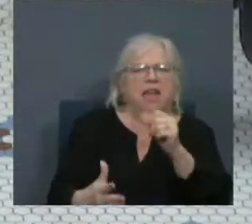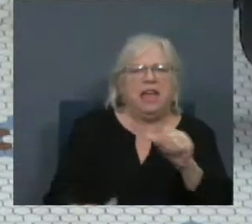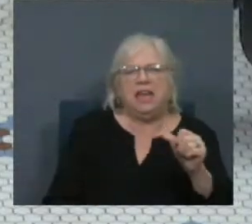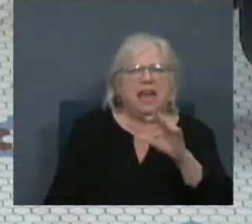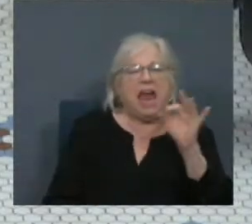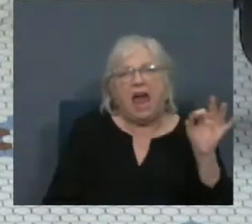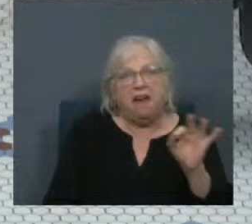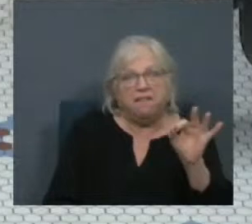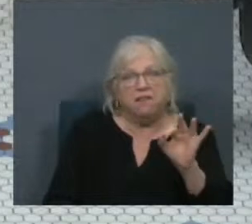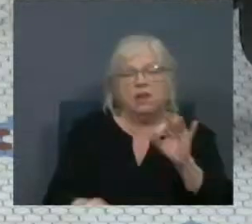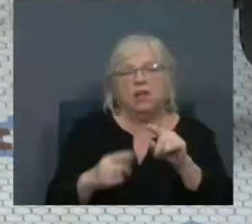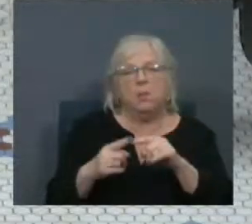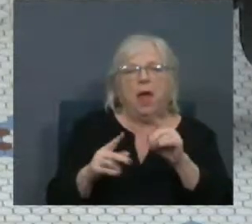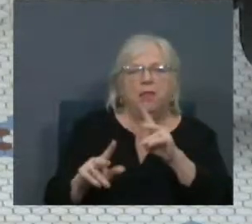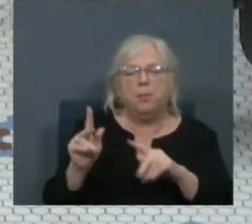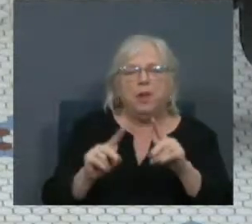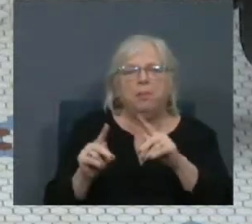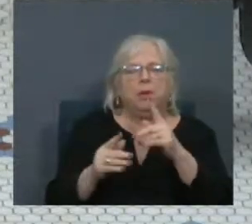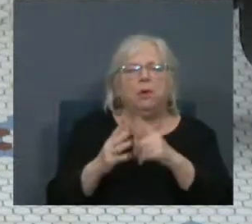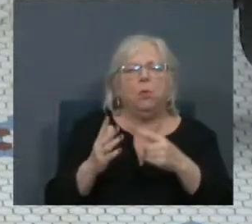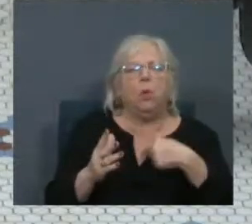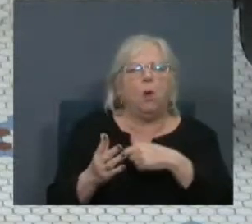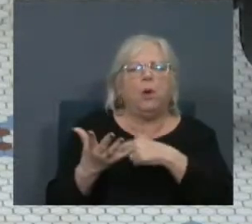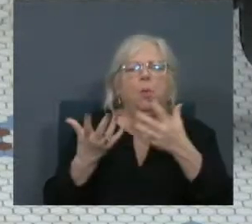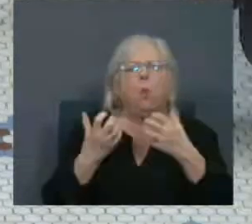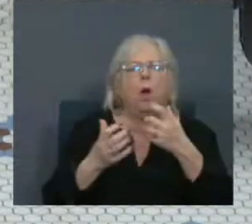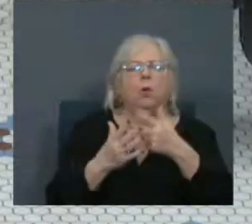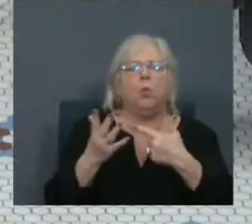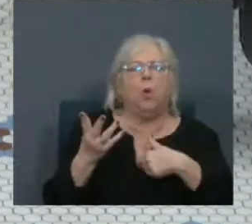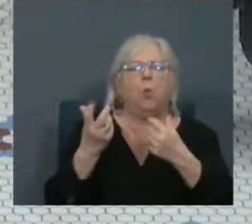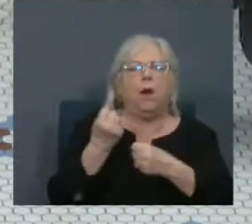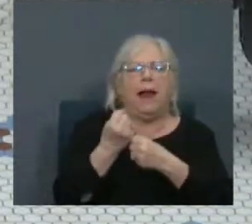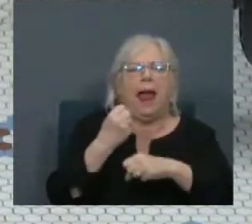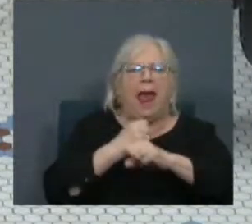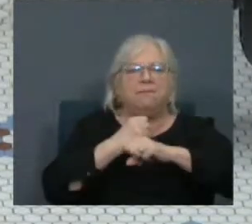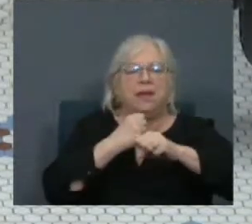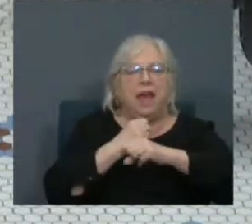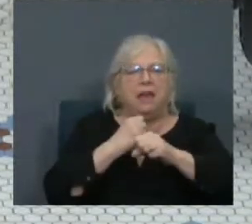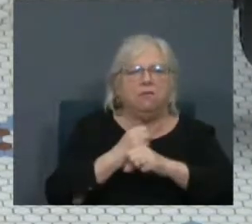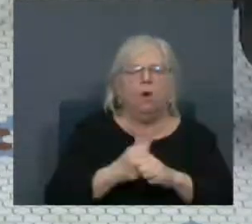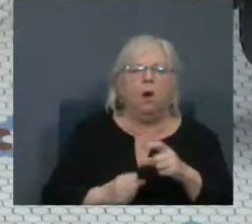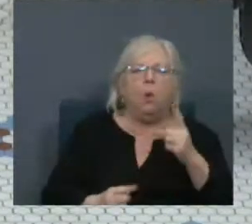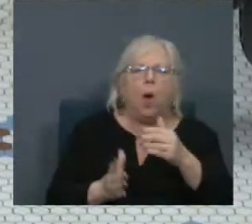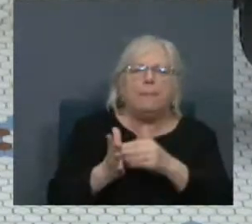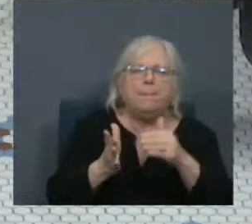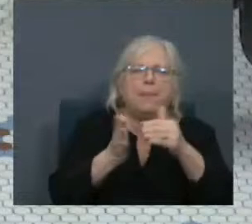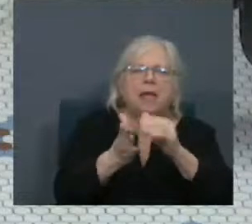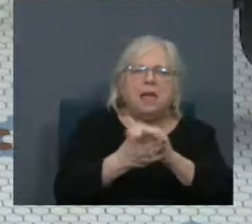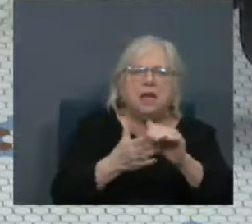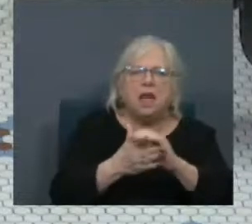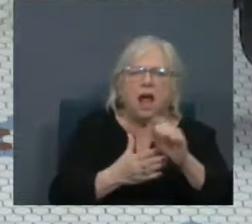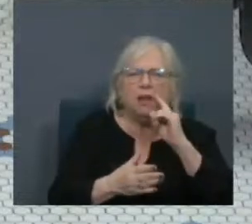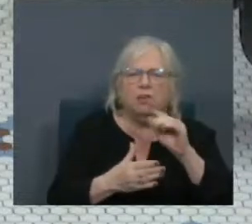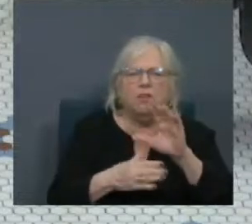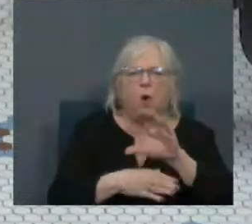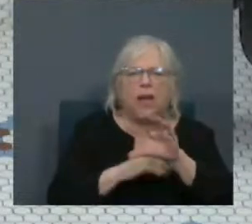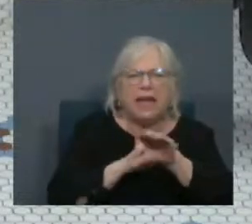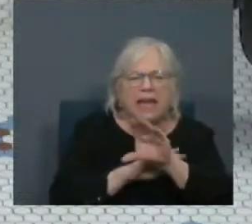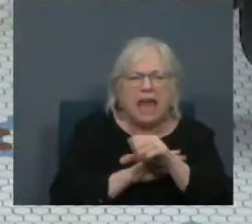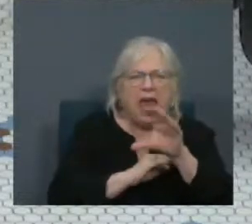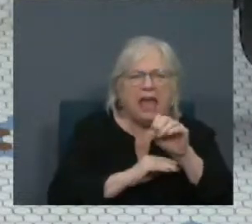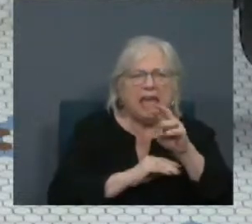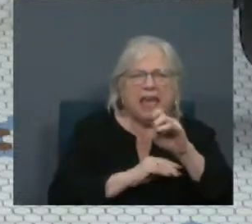F's about the people and what we want and what we're advocating for. $1 million for cameras.